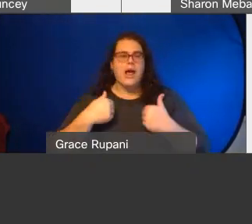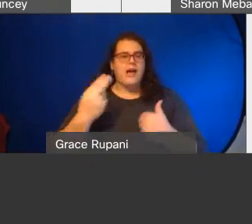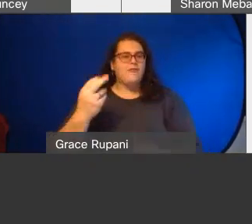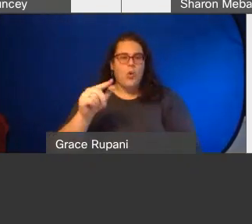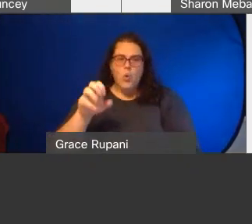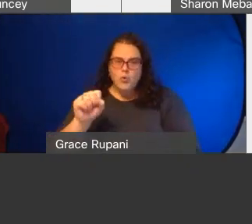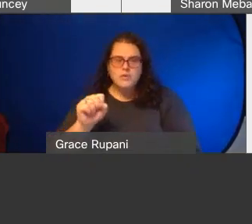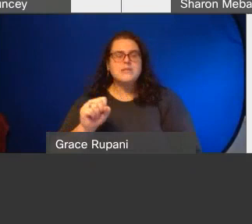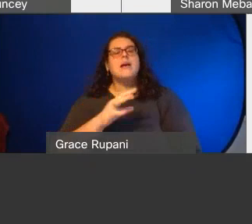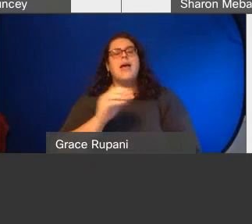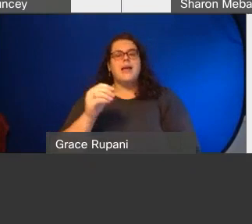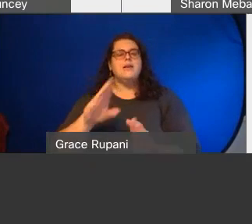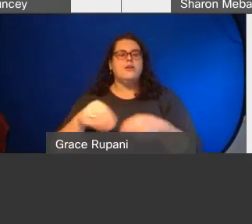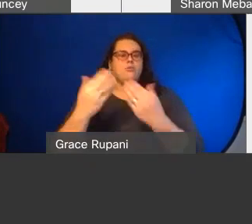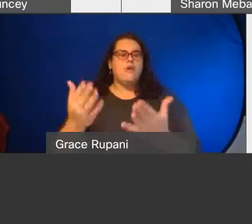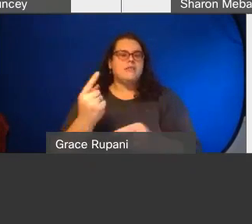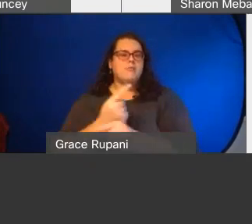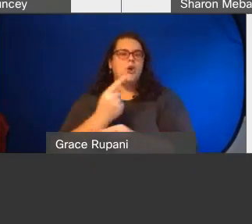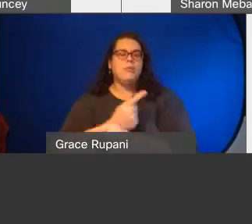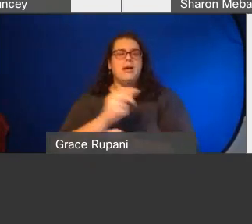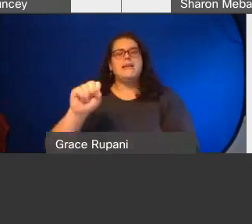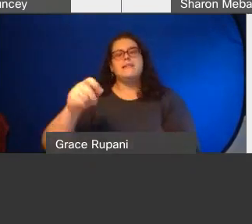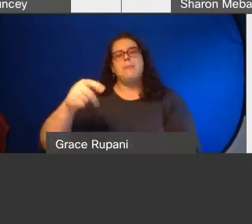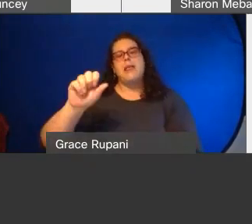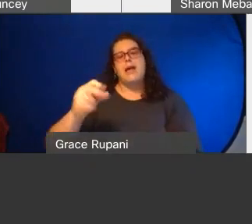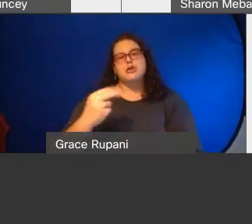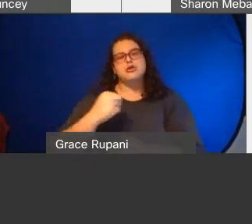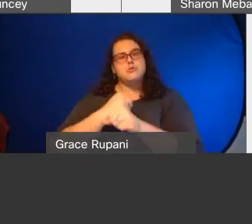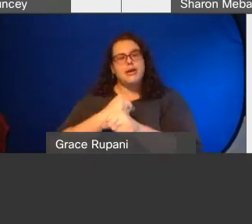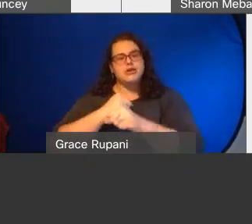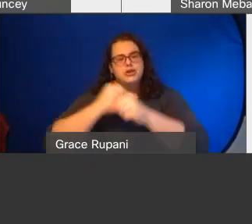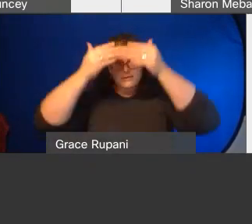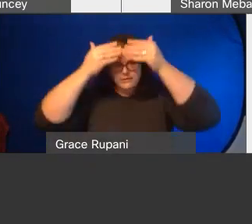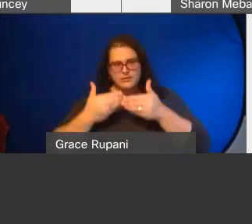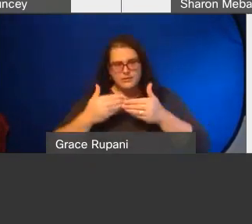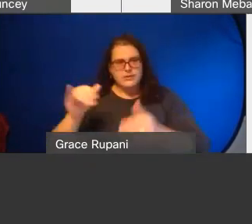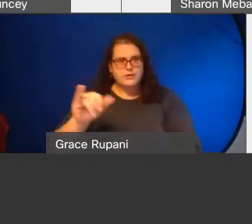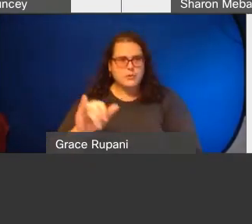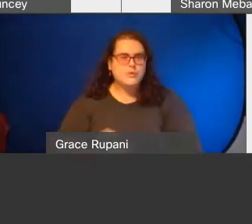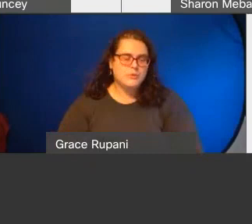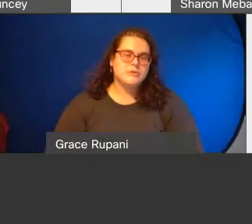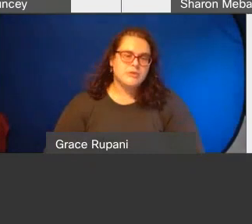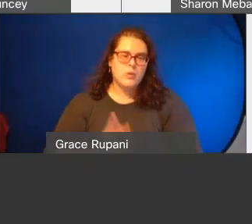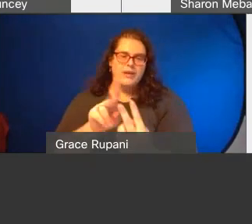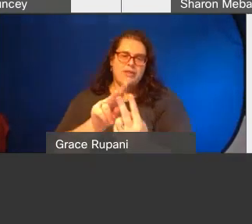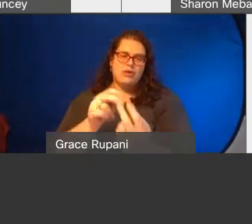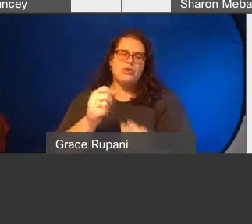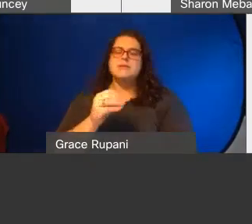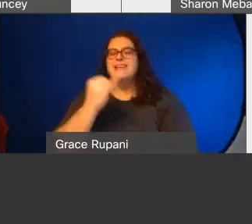provides appropriate splash protection in the event that there's crisis capacity, meaning that